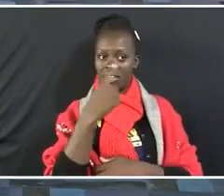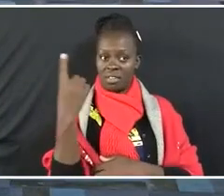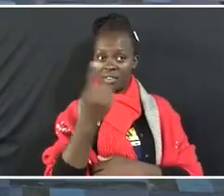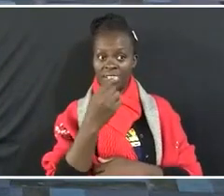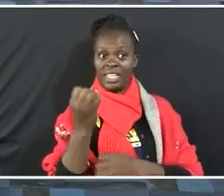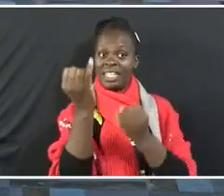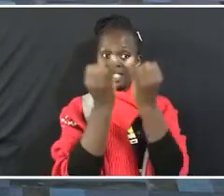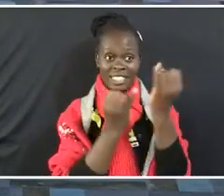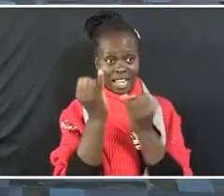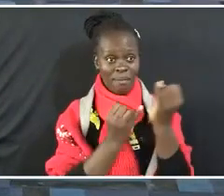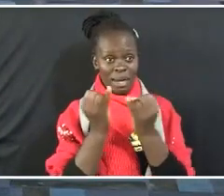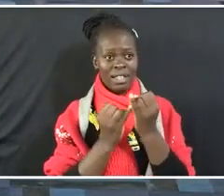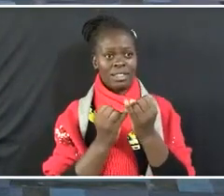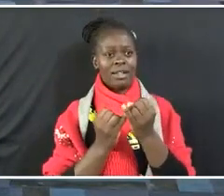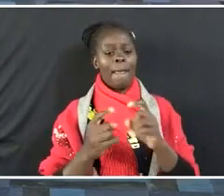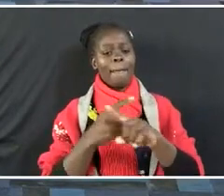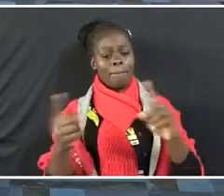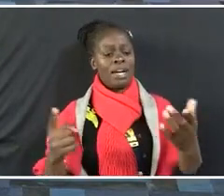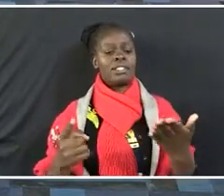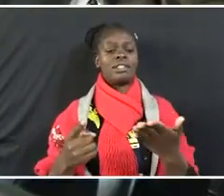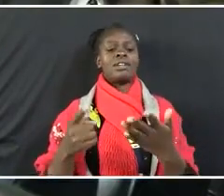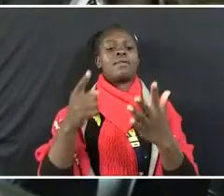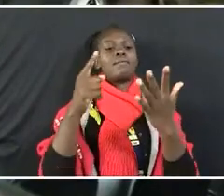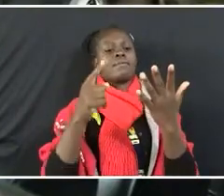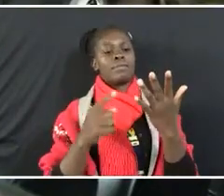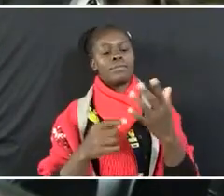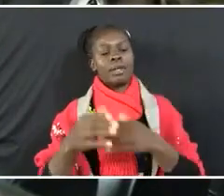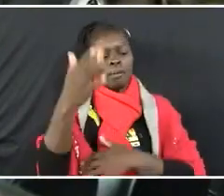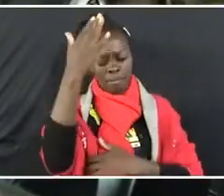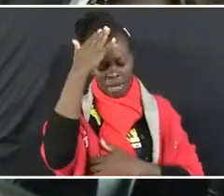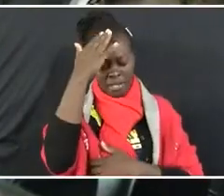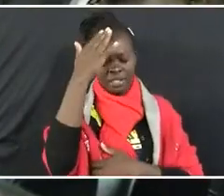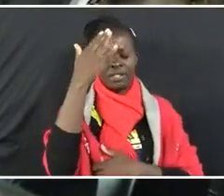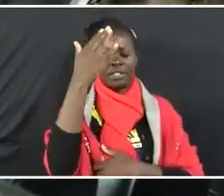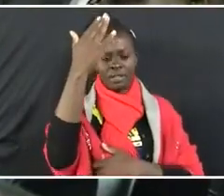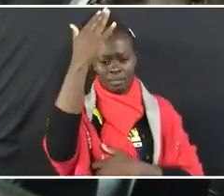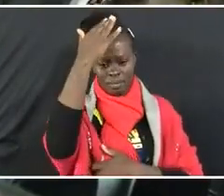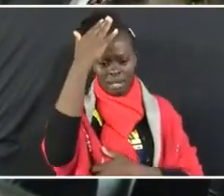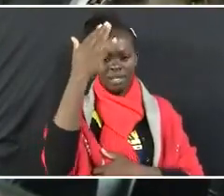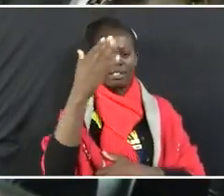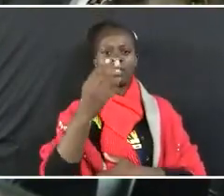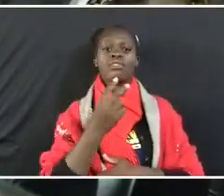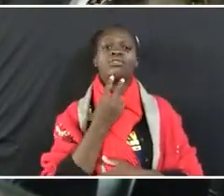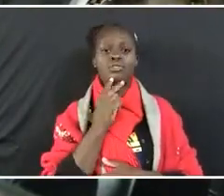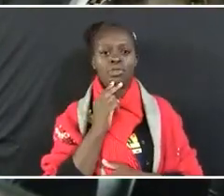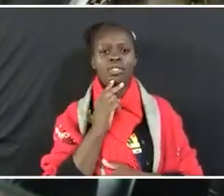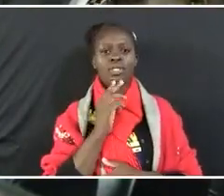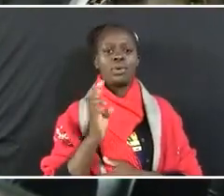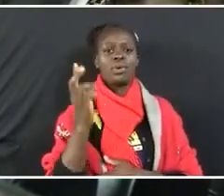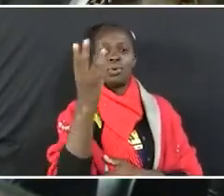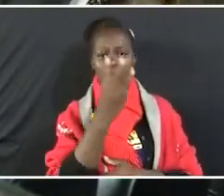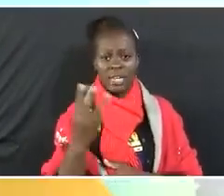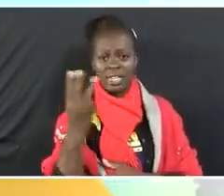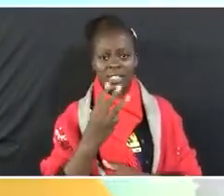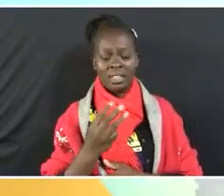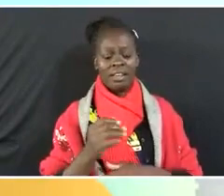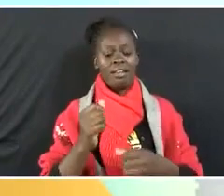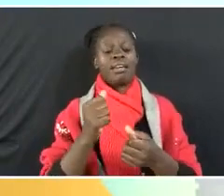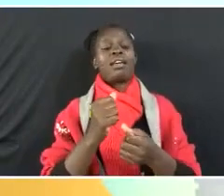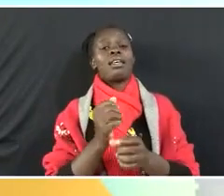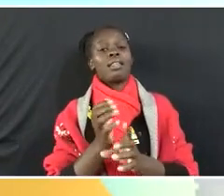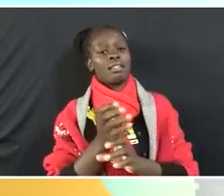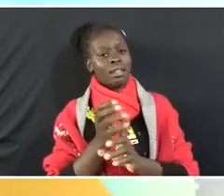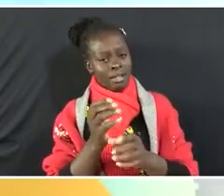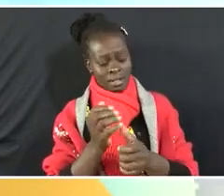through different churches for their high Sabbaths. Camp meeting, Newlife. How many are attending for all